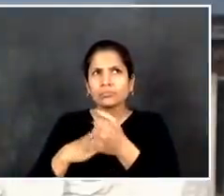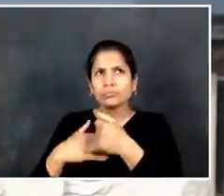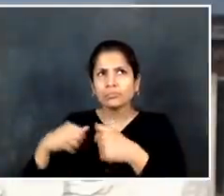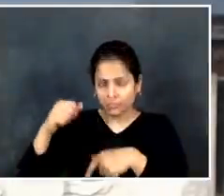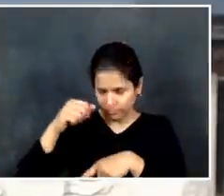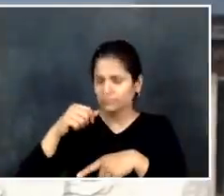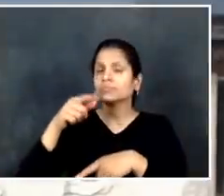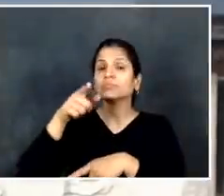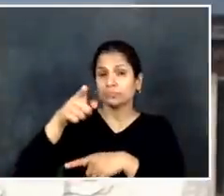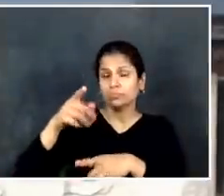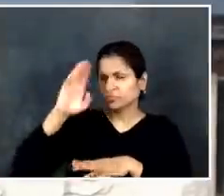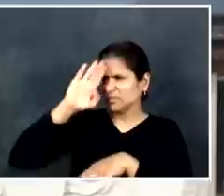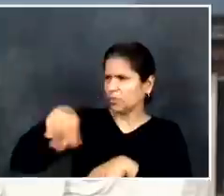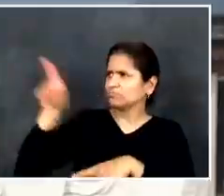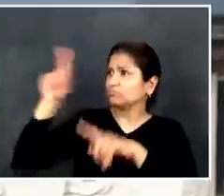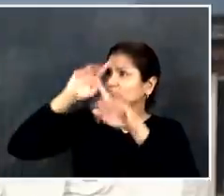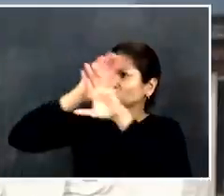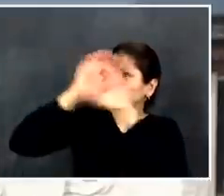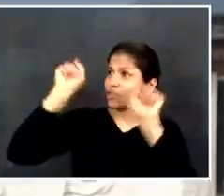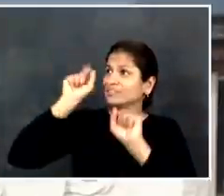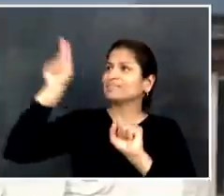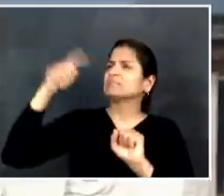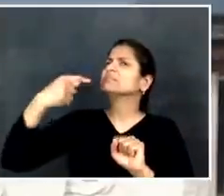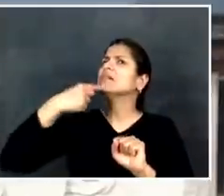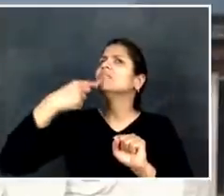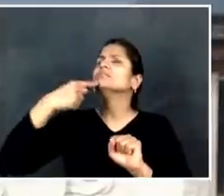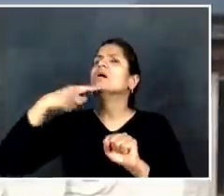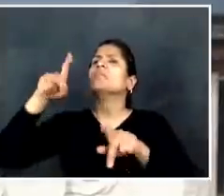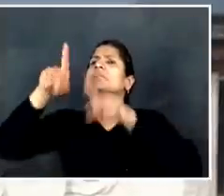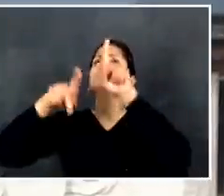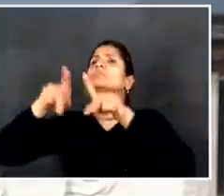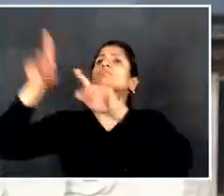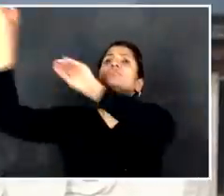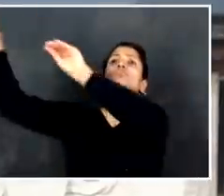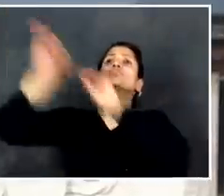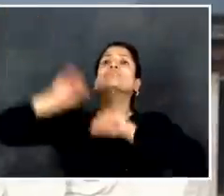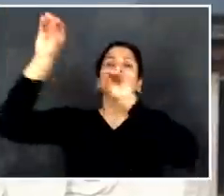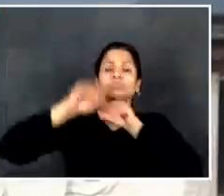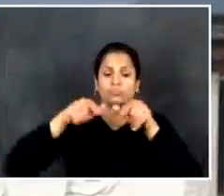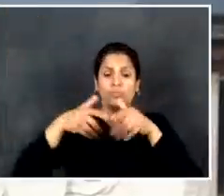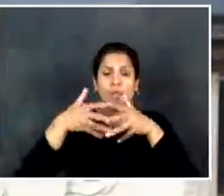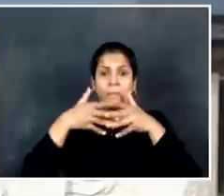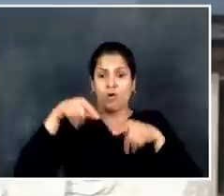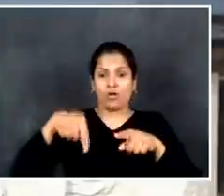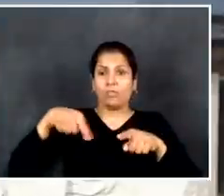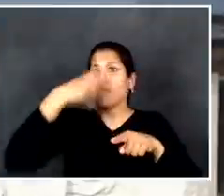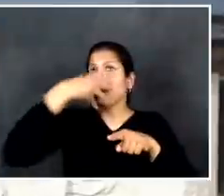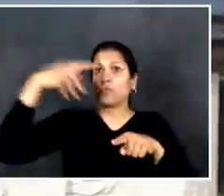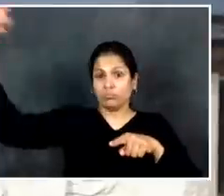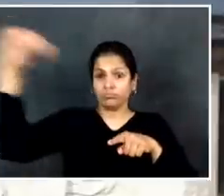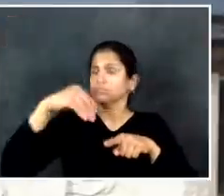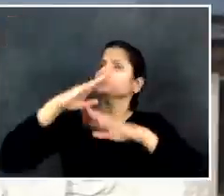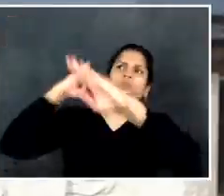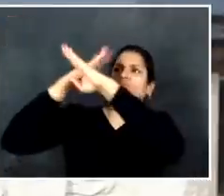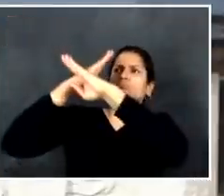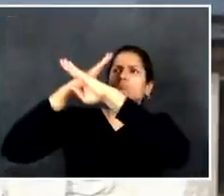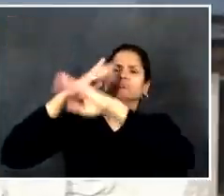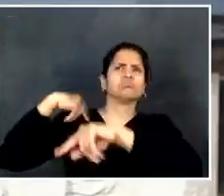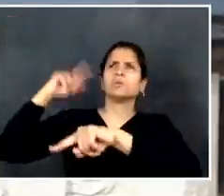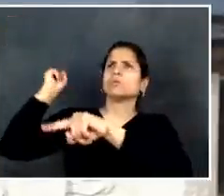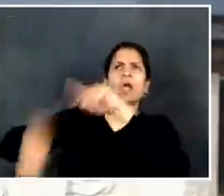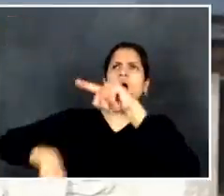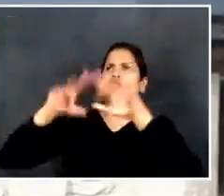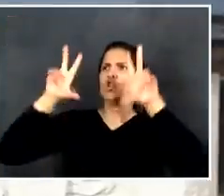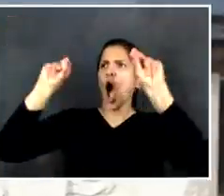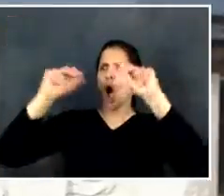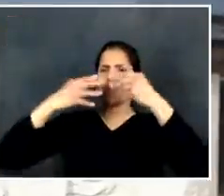middle of this. When he hasn't done those two things I just mentioned, he hasn't gotten us the testing, he's not getting us the stimulus funding, he's not doing his job.